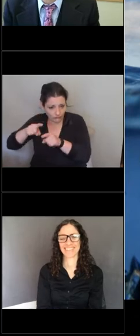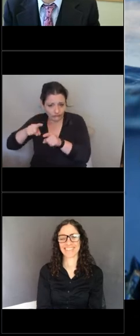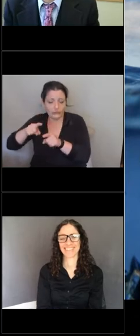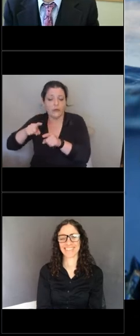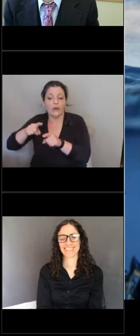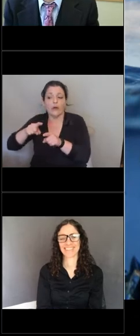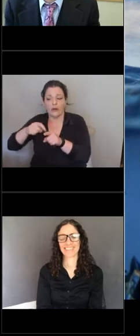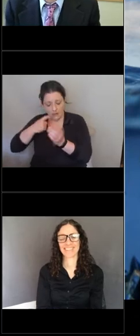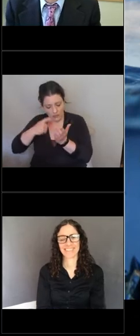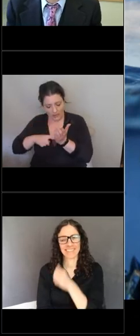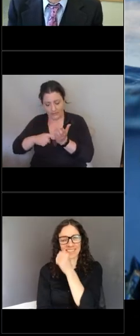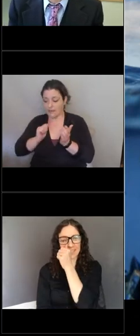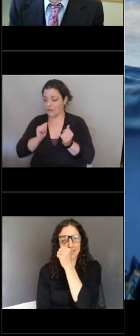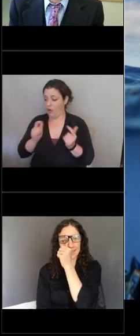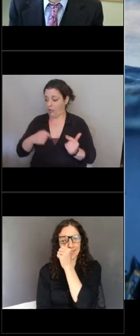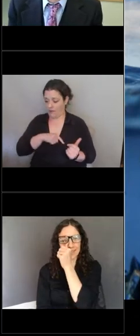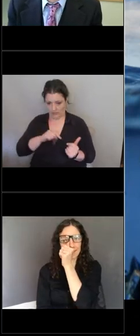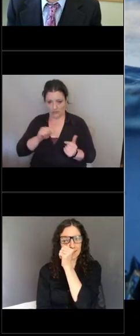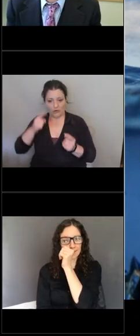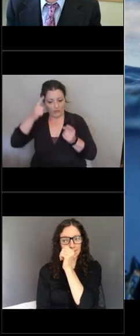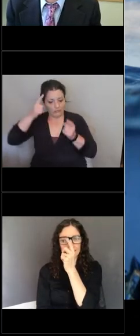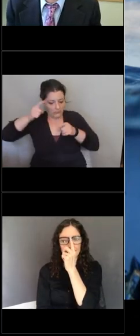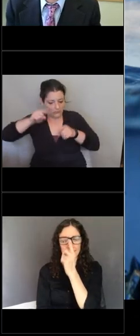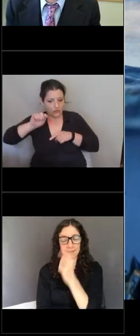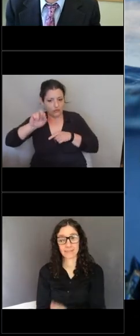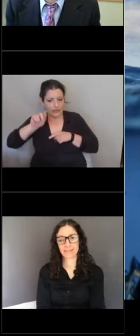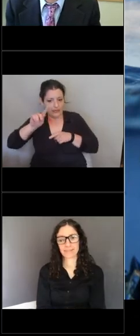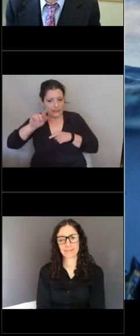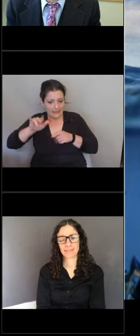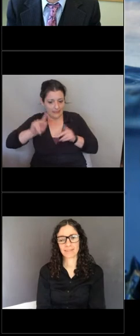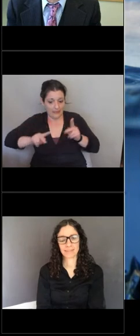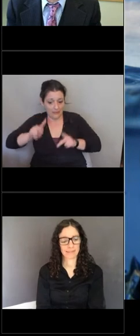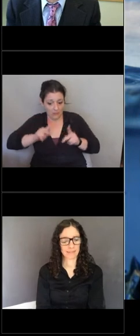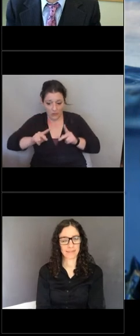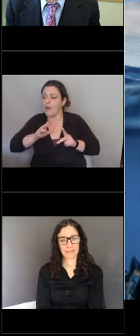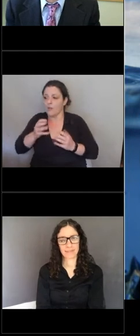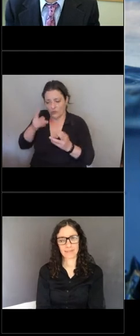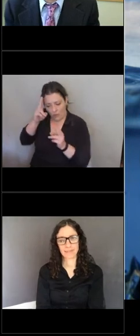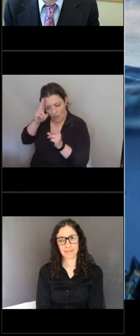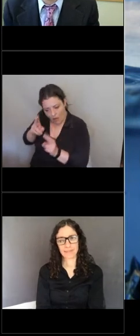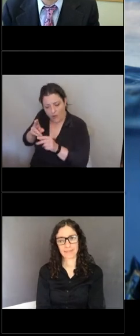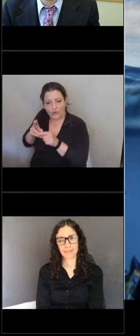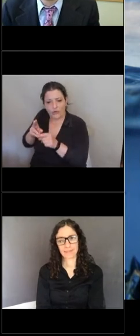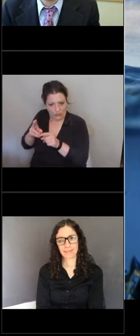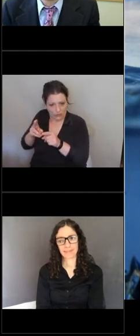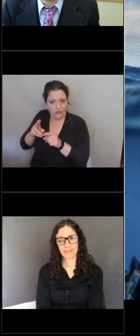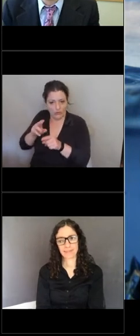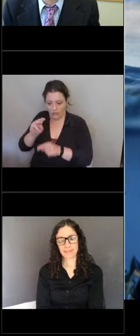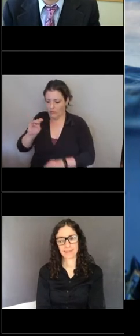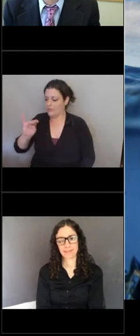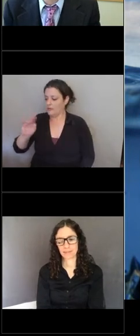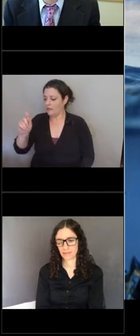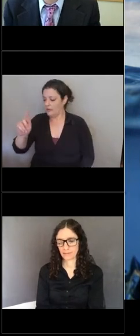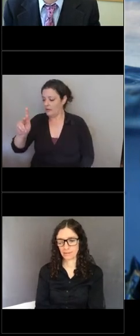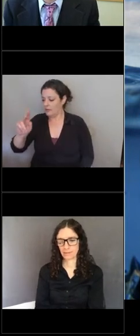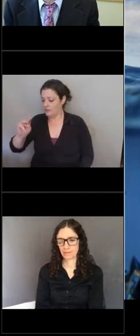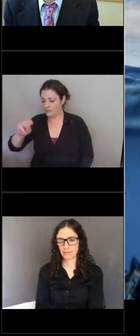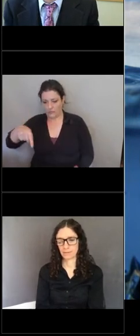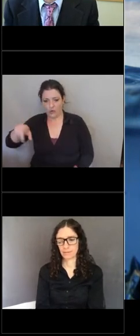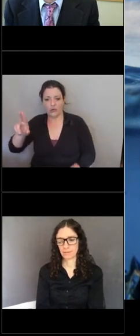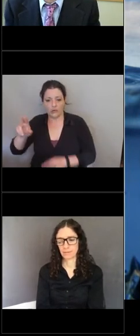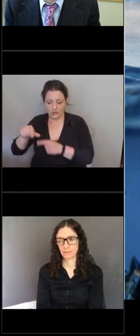Mi'kmaq for their stewardships of these lands, past, present, and future, and promise that while I'm here as an uninvited guest